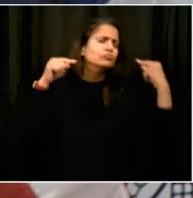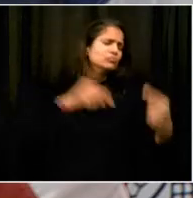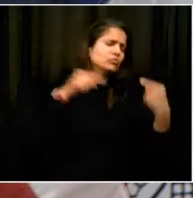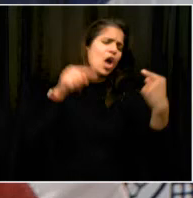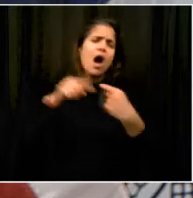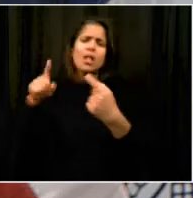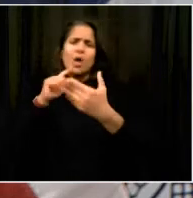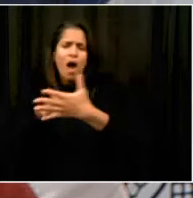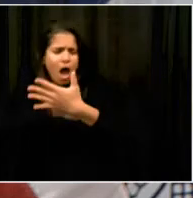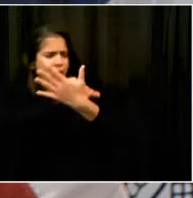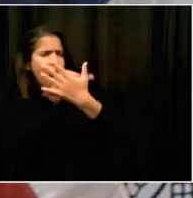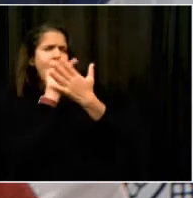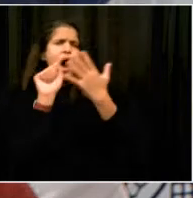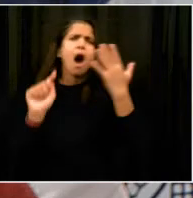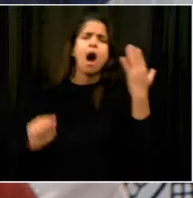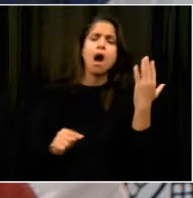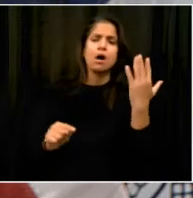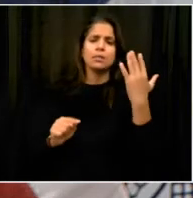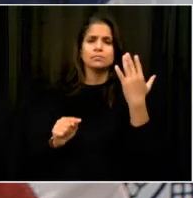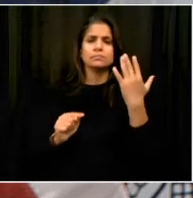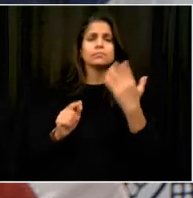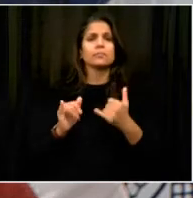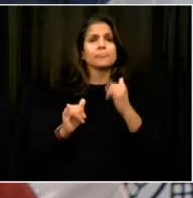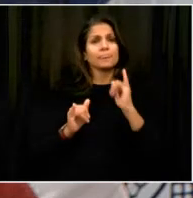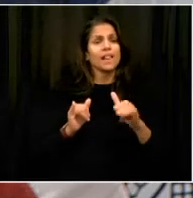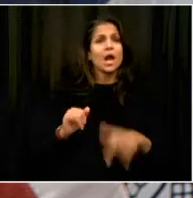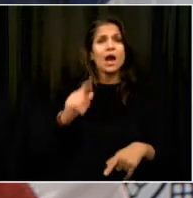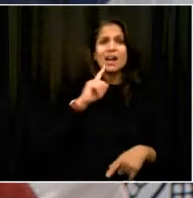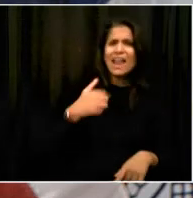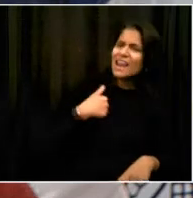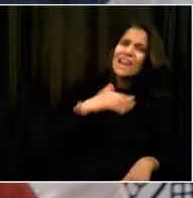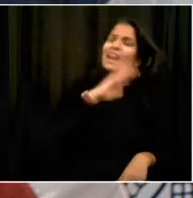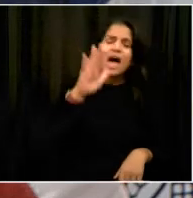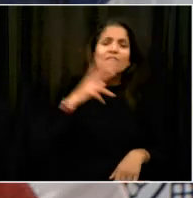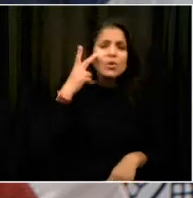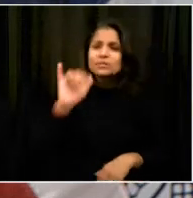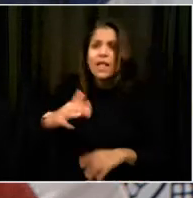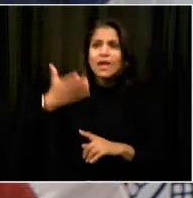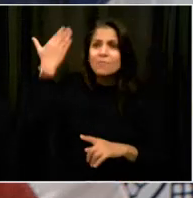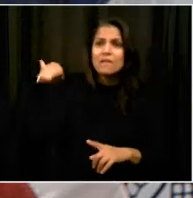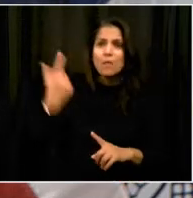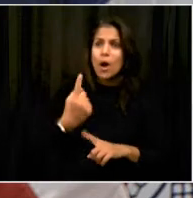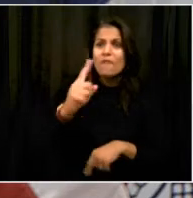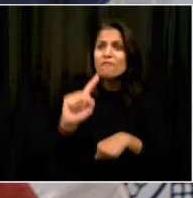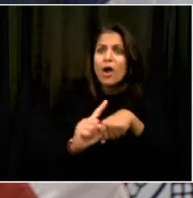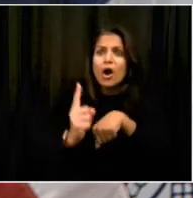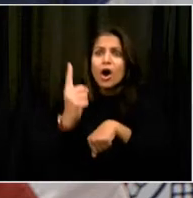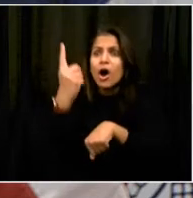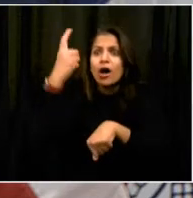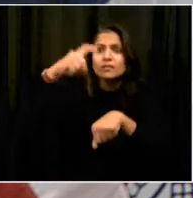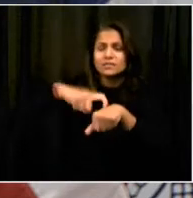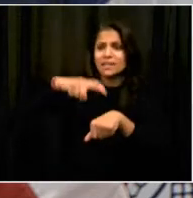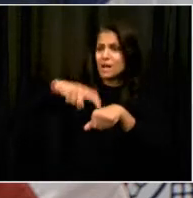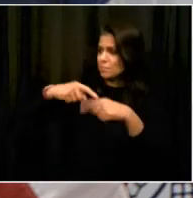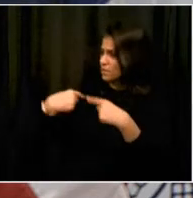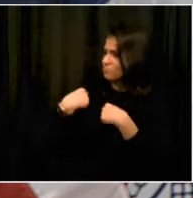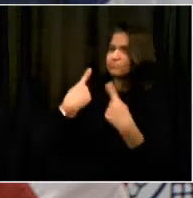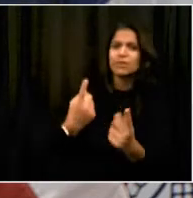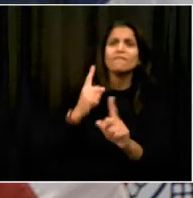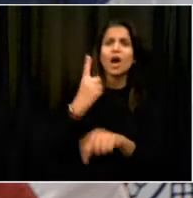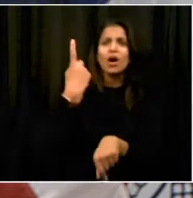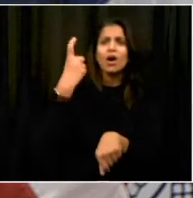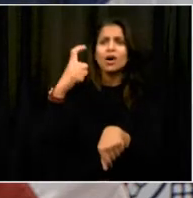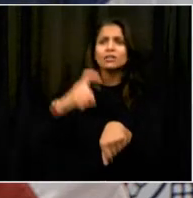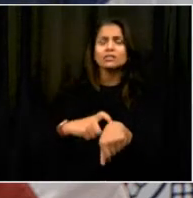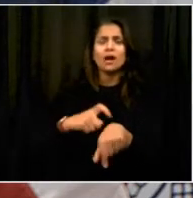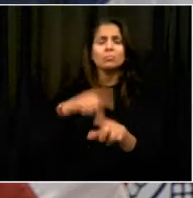and I believe not like anything we will see again in our lifetimes. And in that atmosphere, we